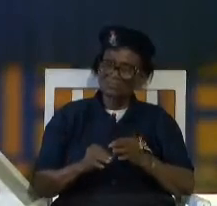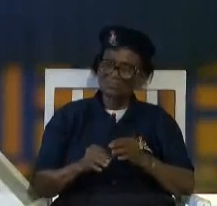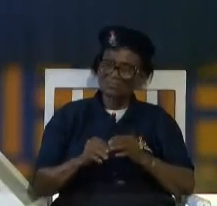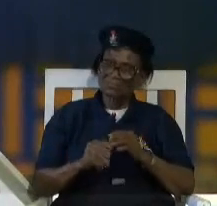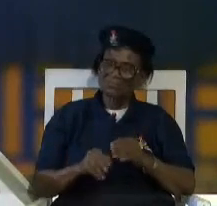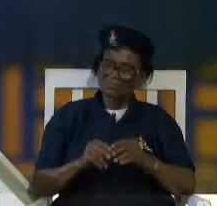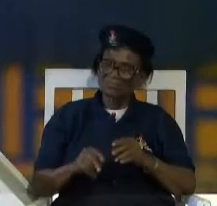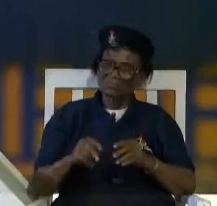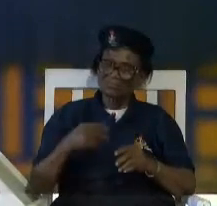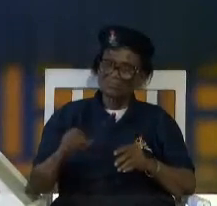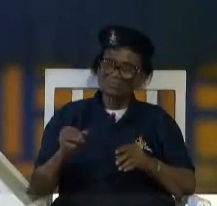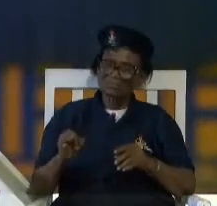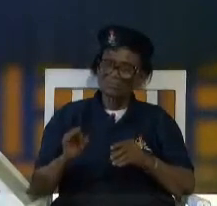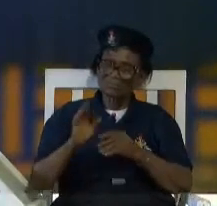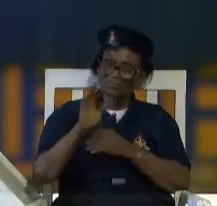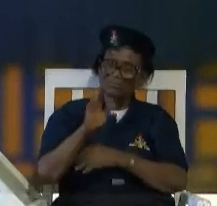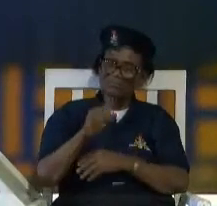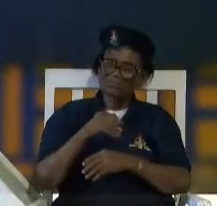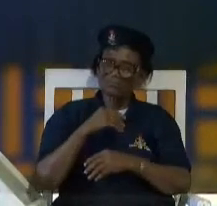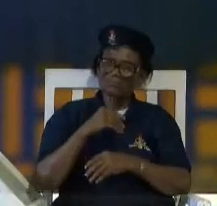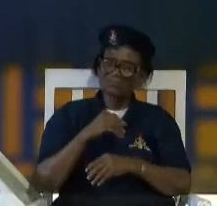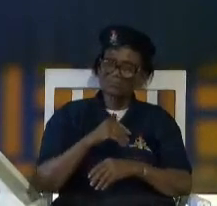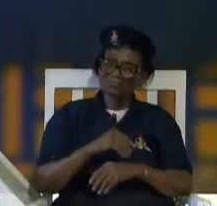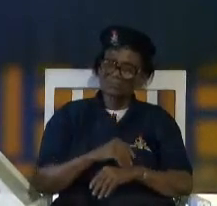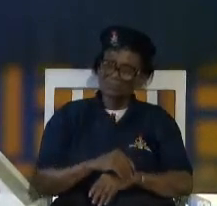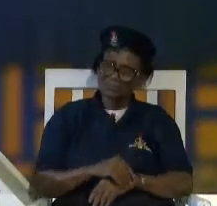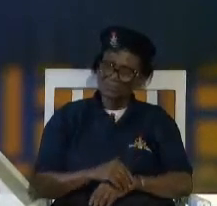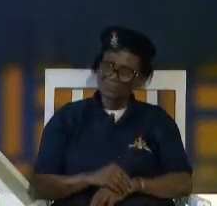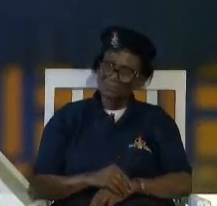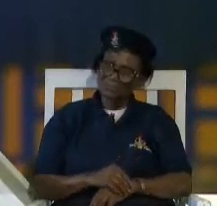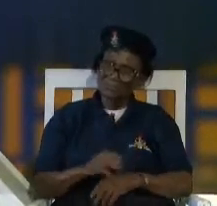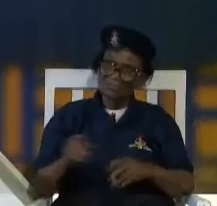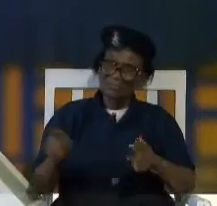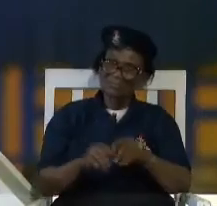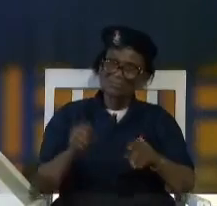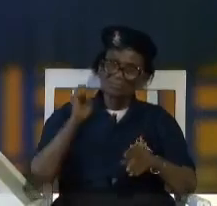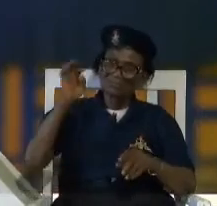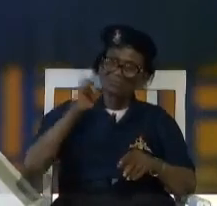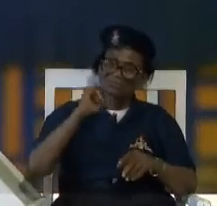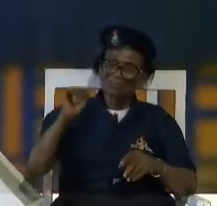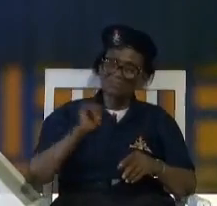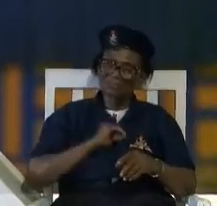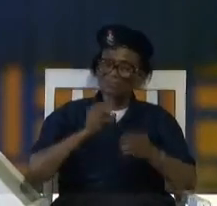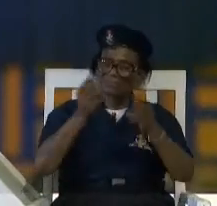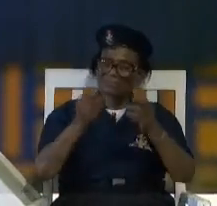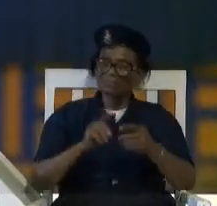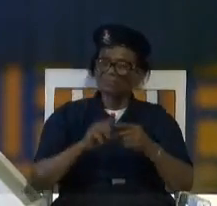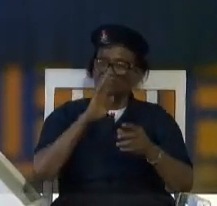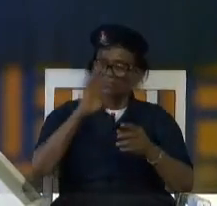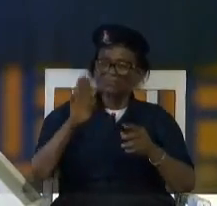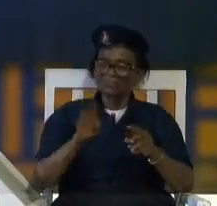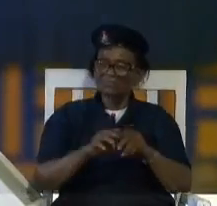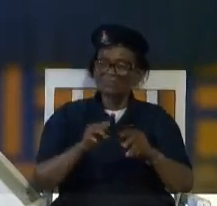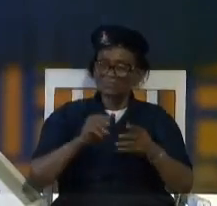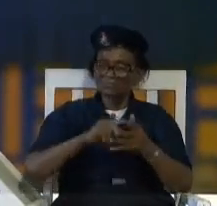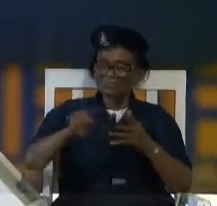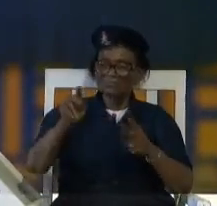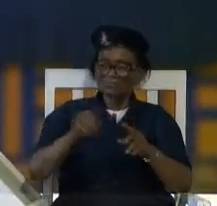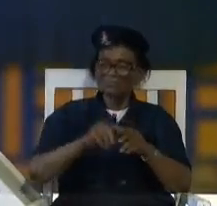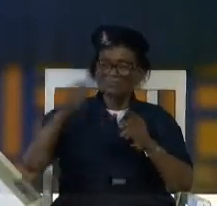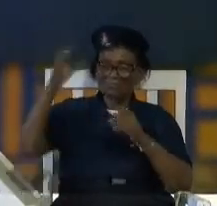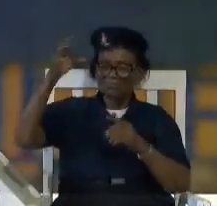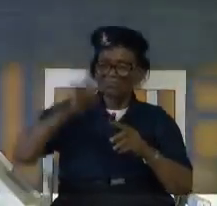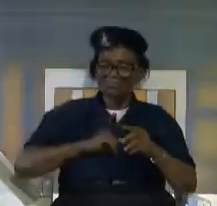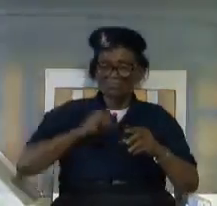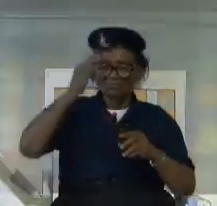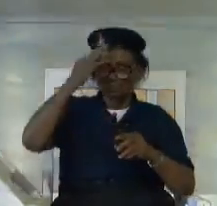Him the truth. I want to be as pure as light. I know it is possible. I